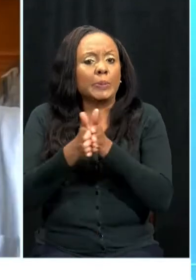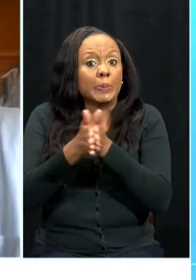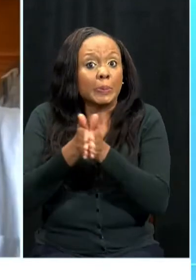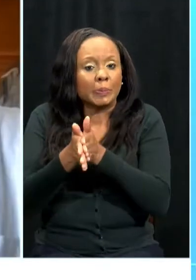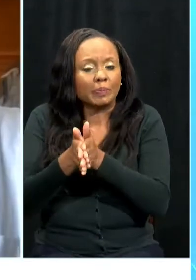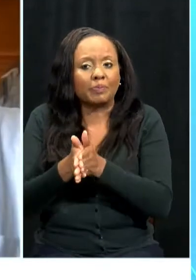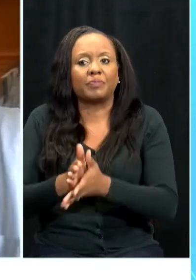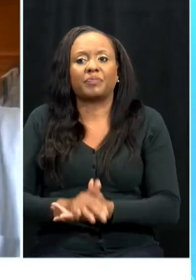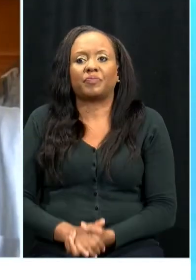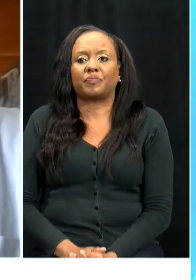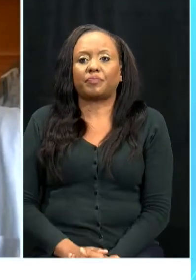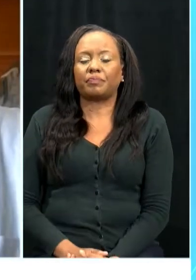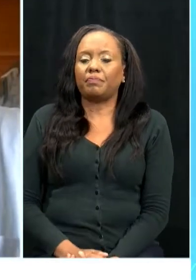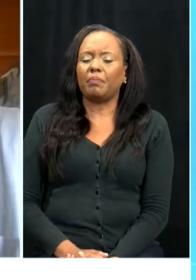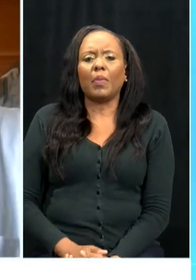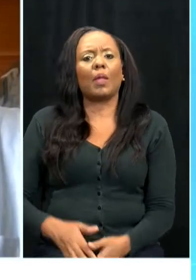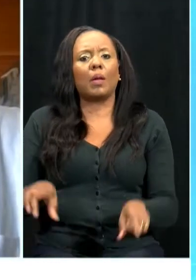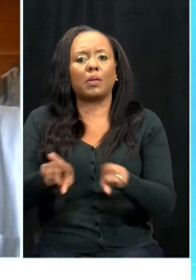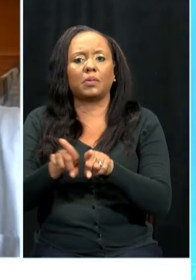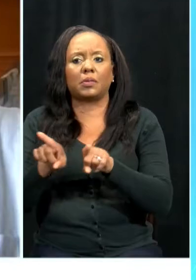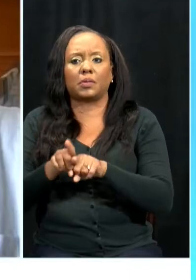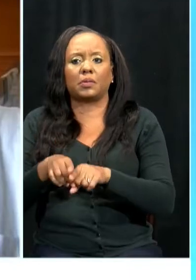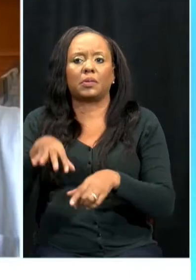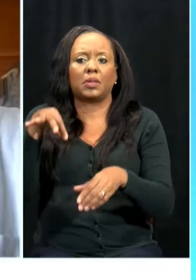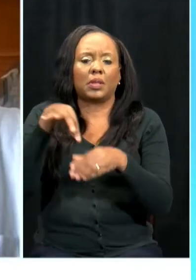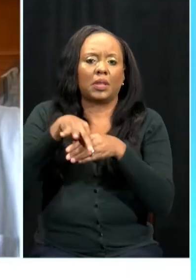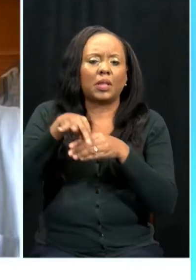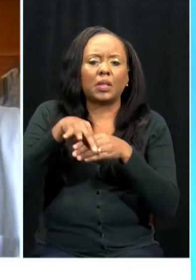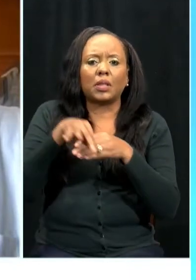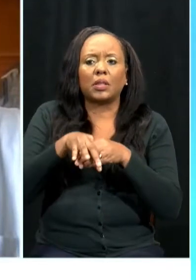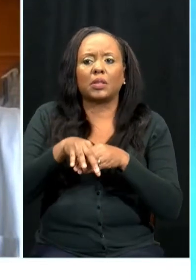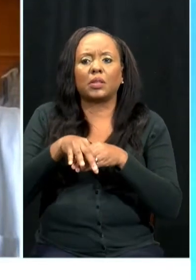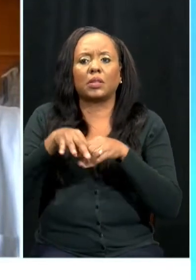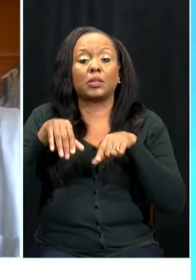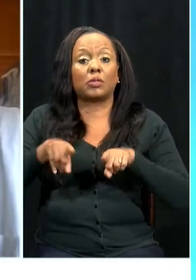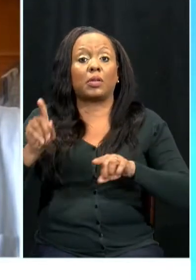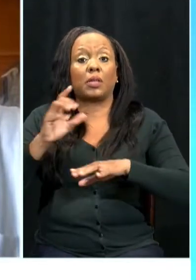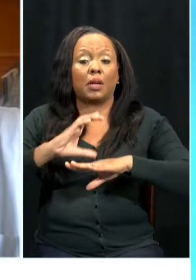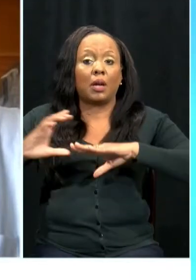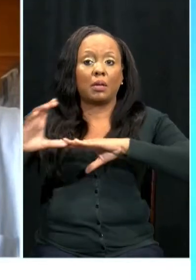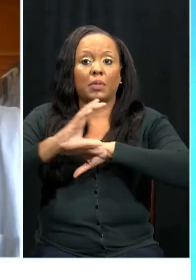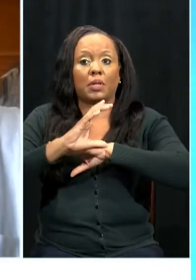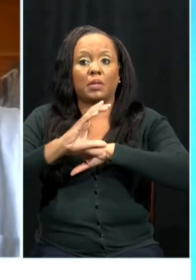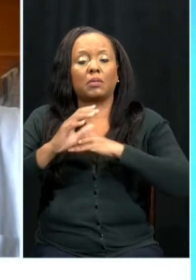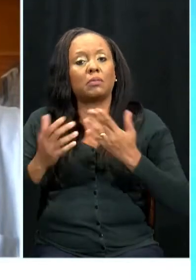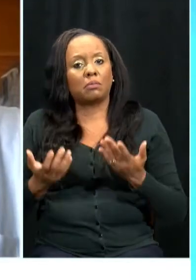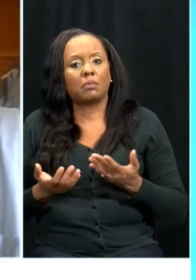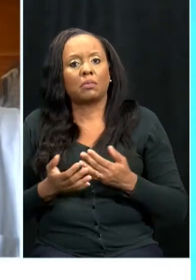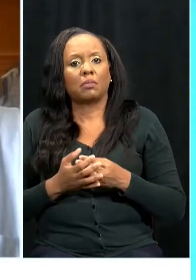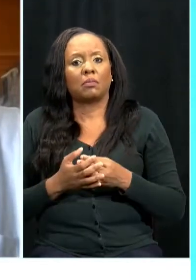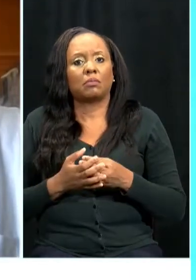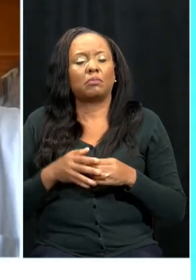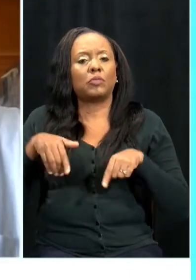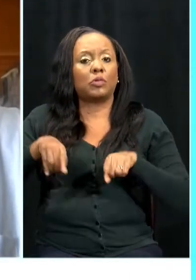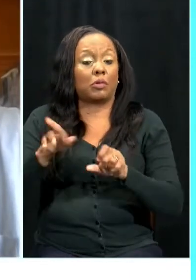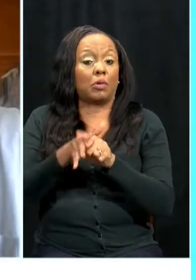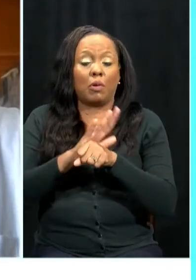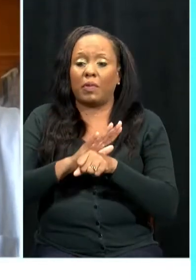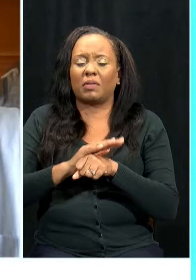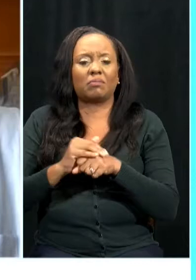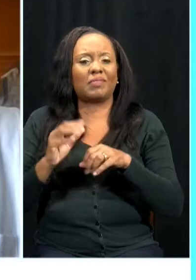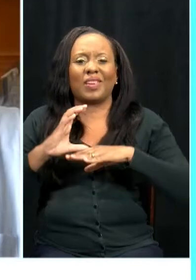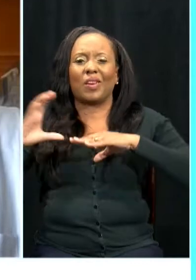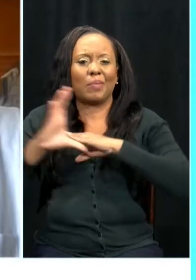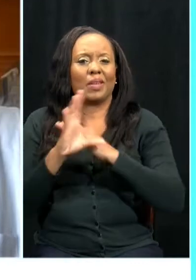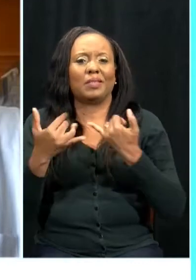been elections in other parts of the region within this pandemic. Do we know whether or not the turnouts were, the